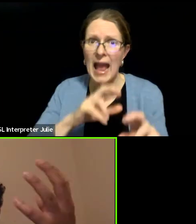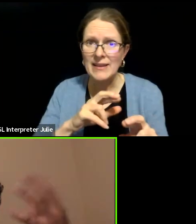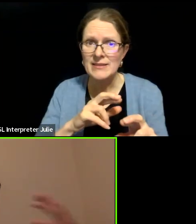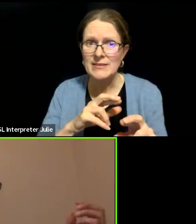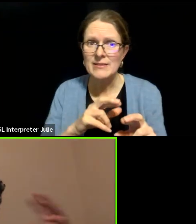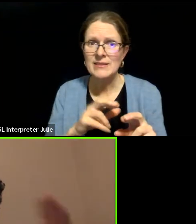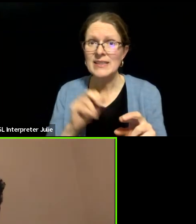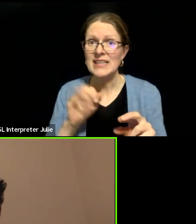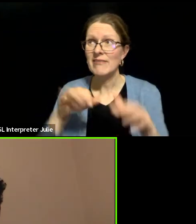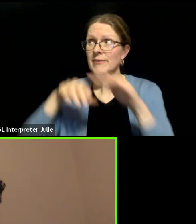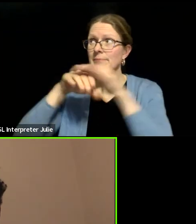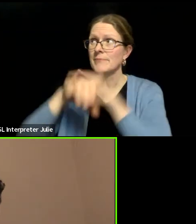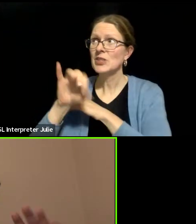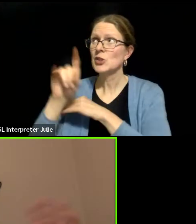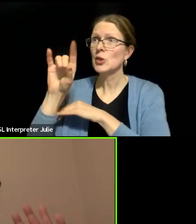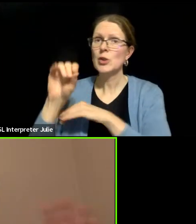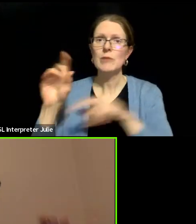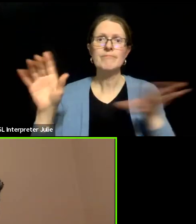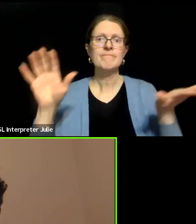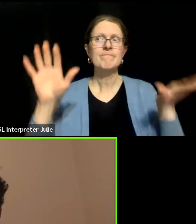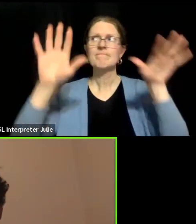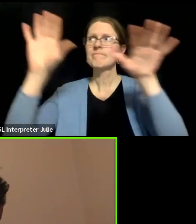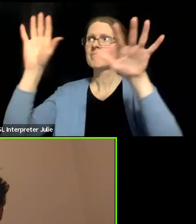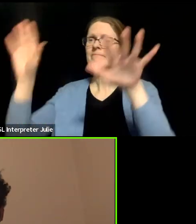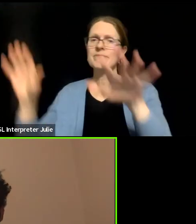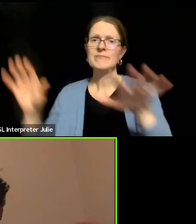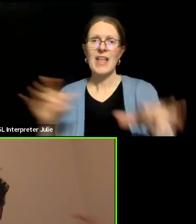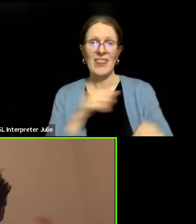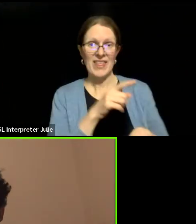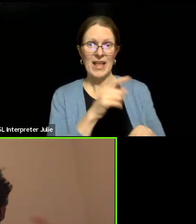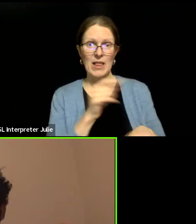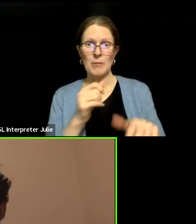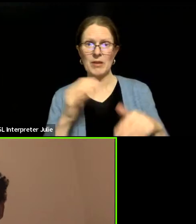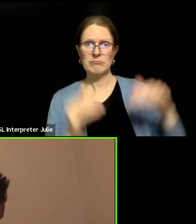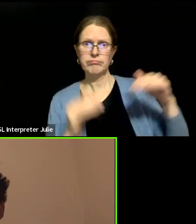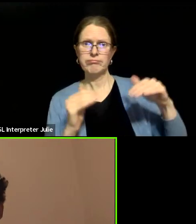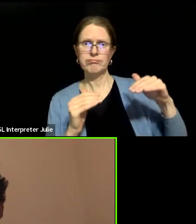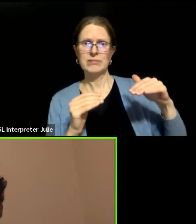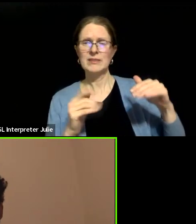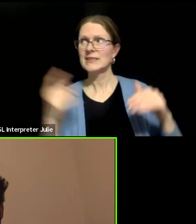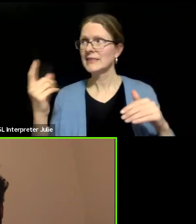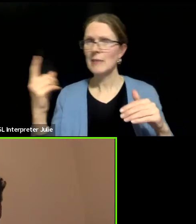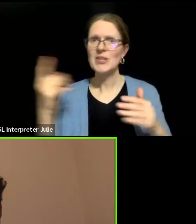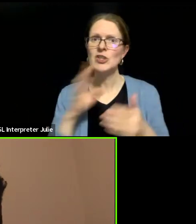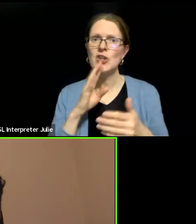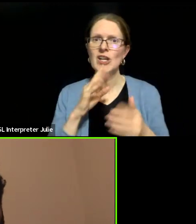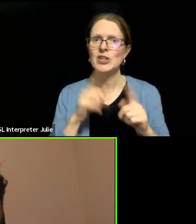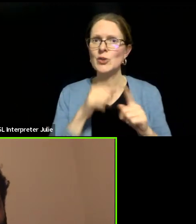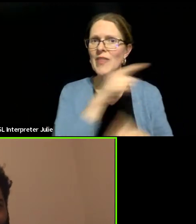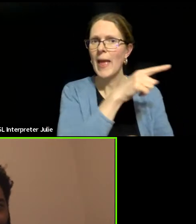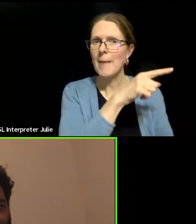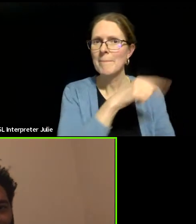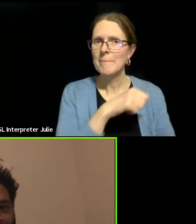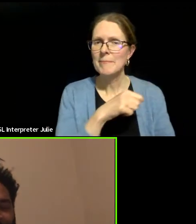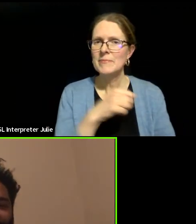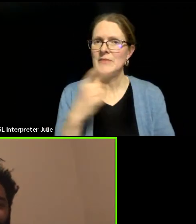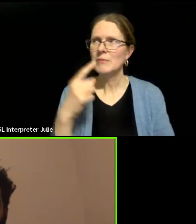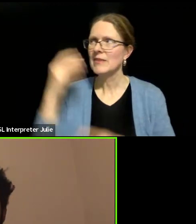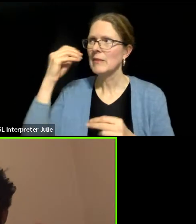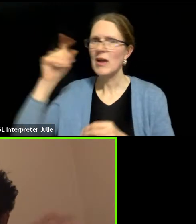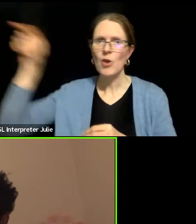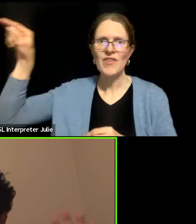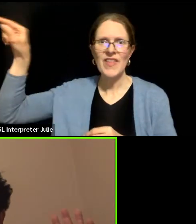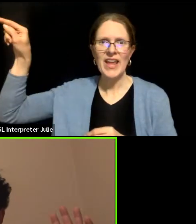artist studio, there's so much stuff going on. They seem a little off balance because there's always something talking to them. There's always something that they're thinking about over there